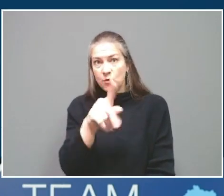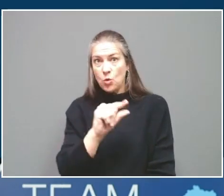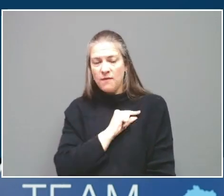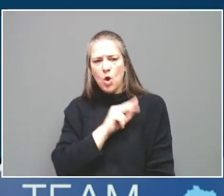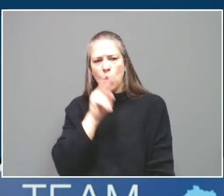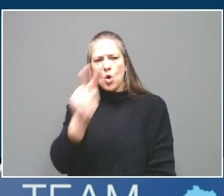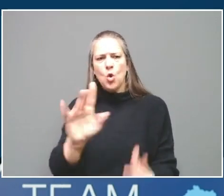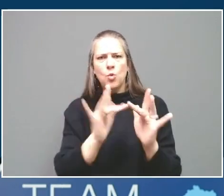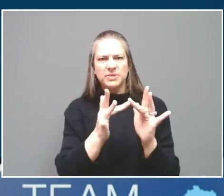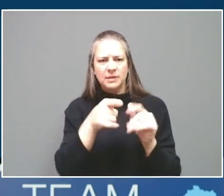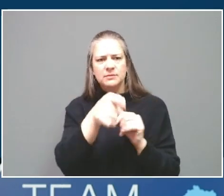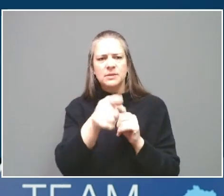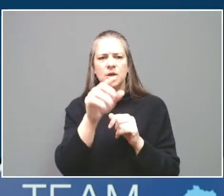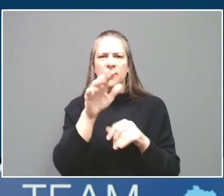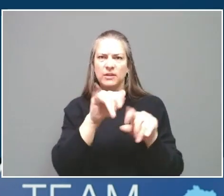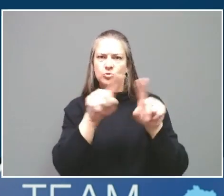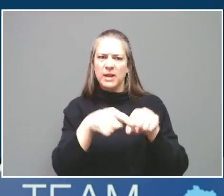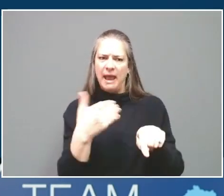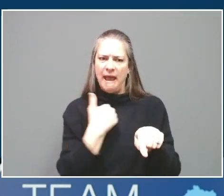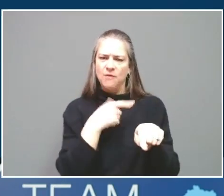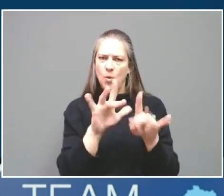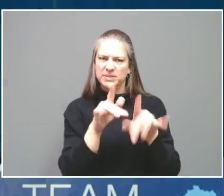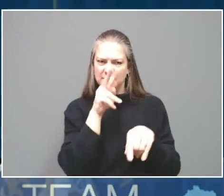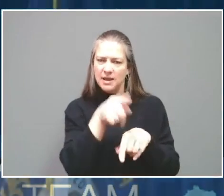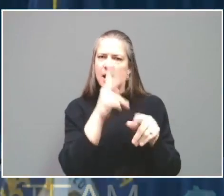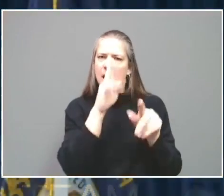website on the screen to see how you can obtain some